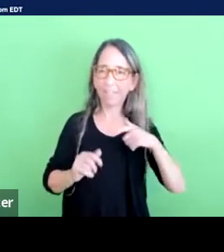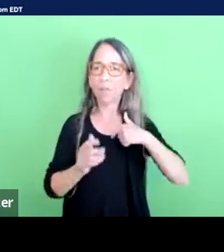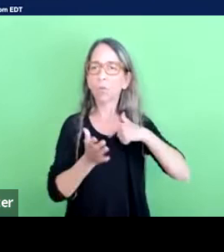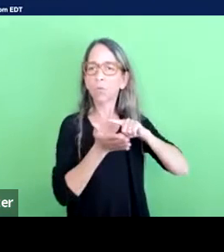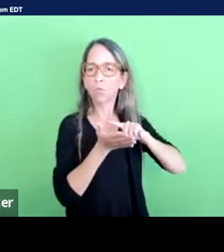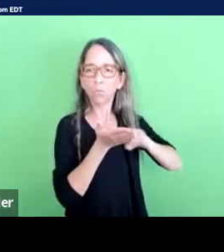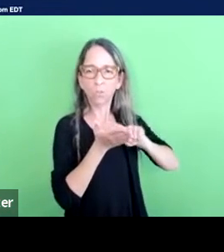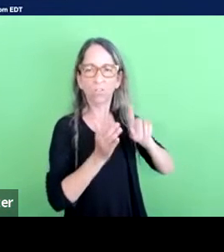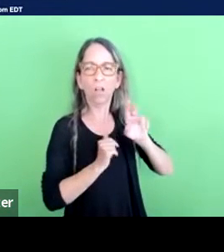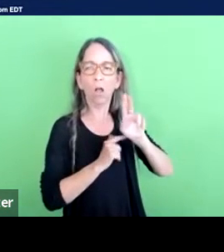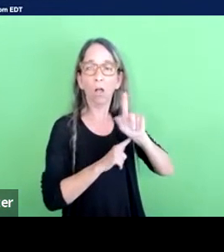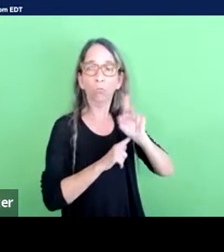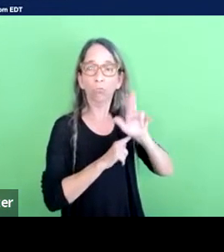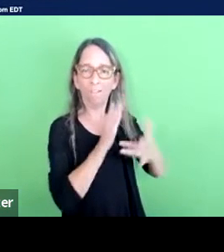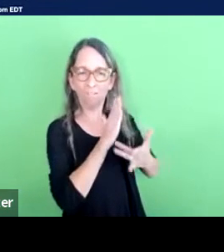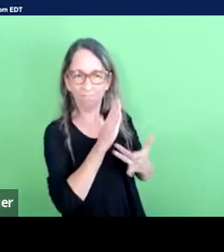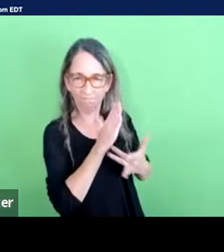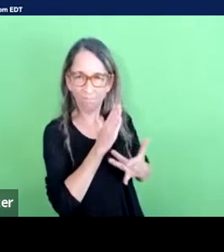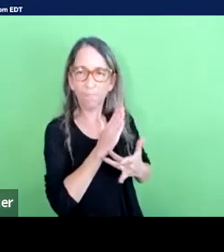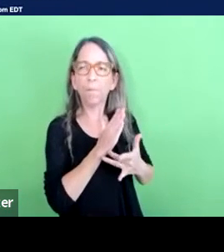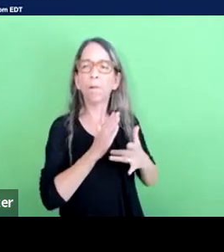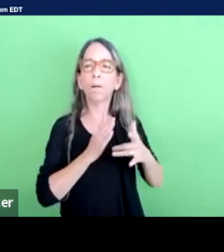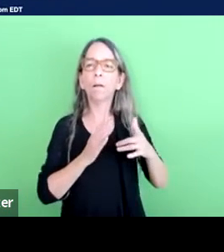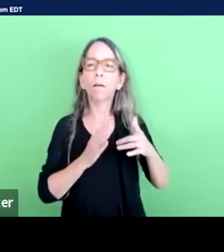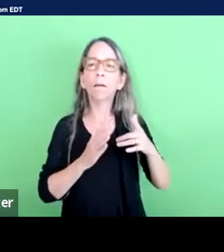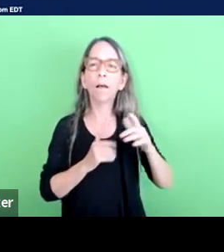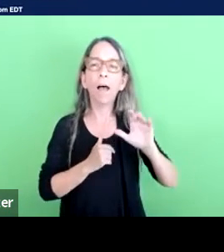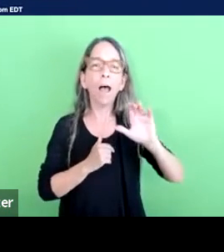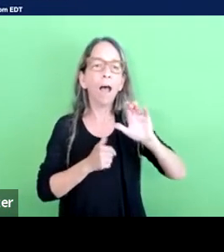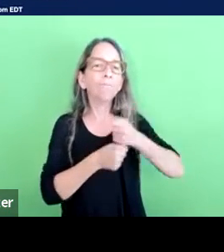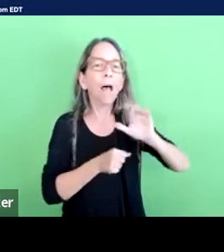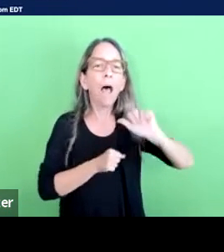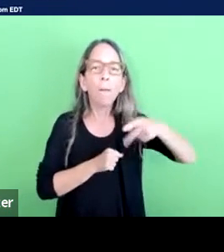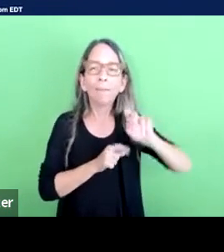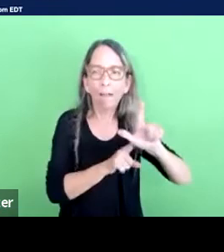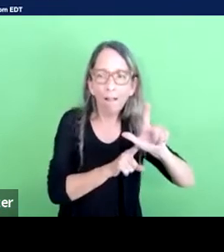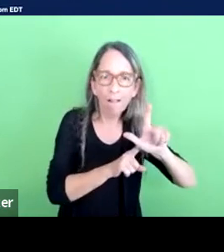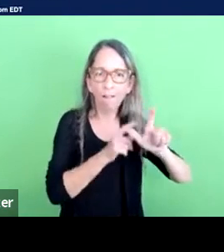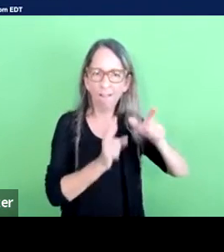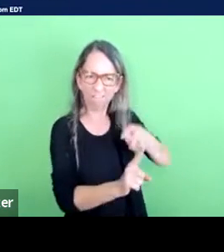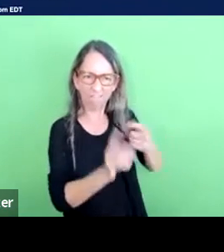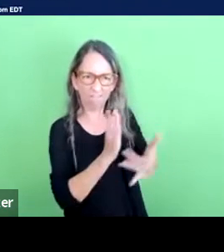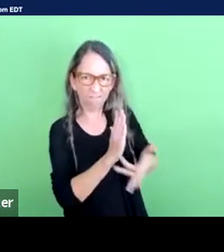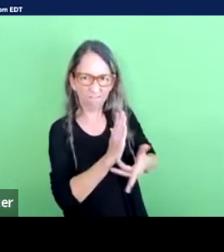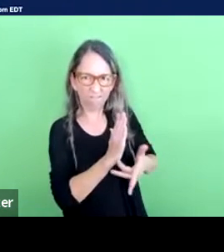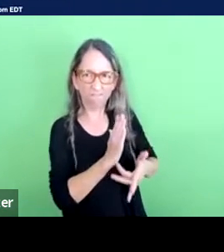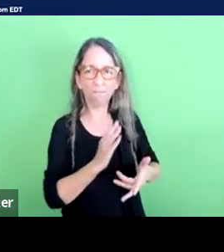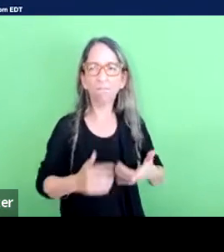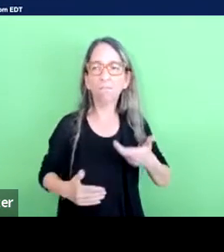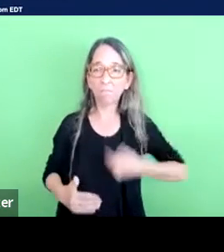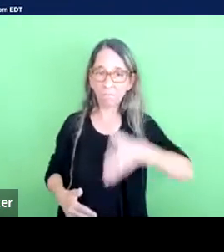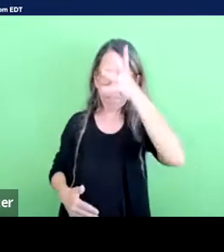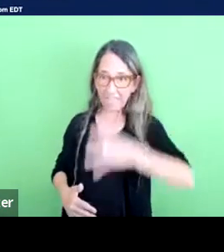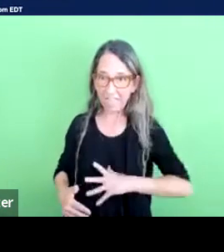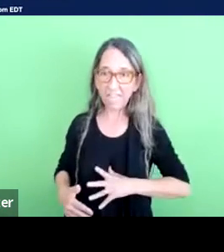of the caption telephone technology. I'm a man with a COVID length